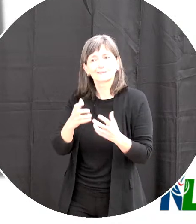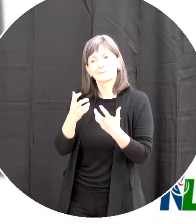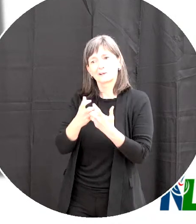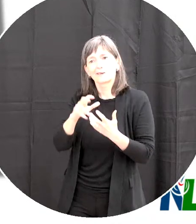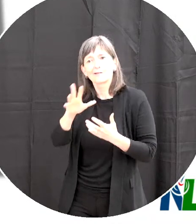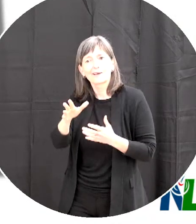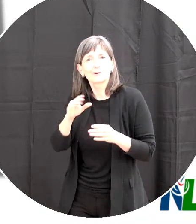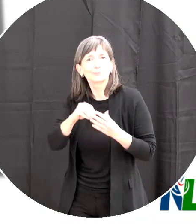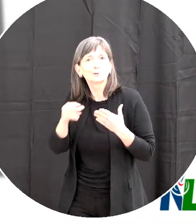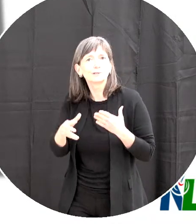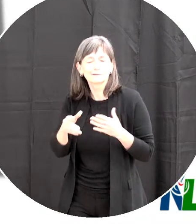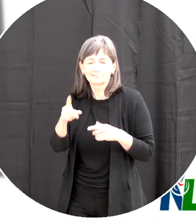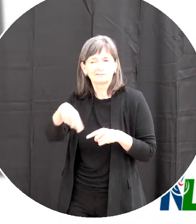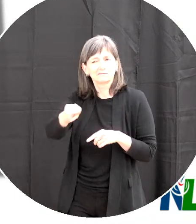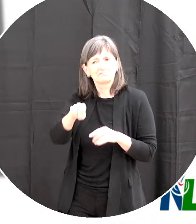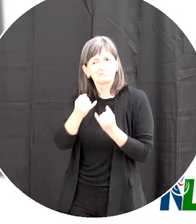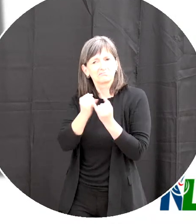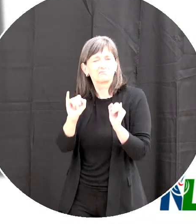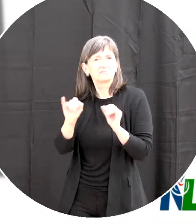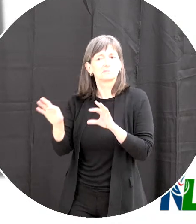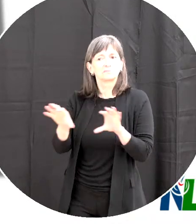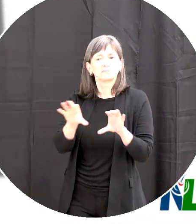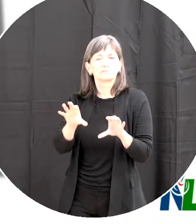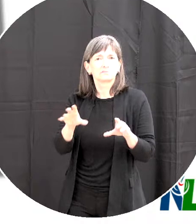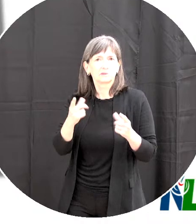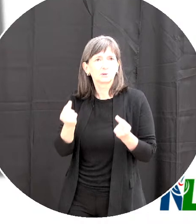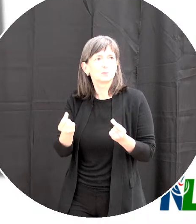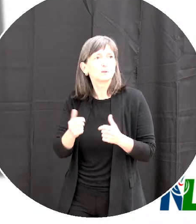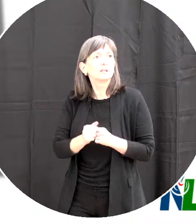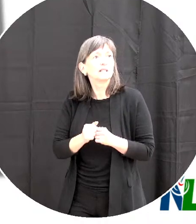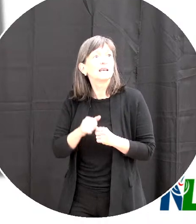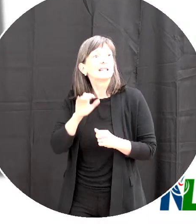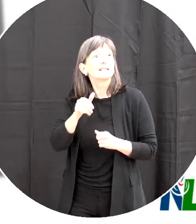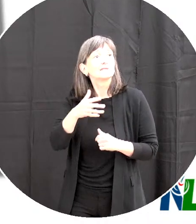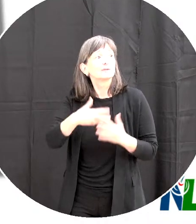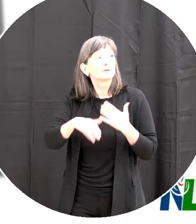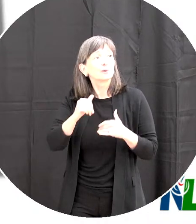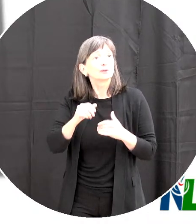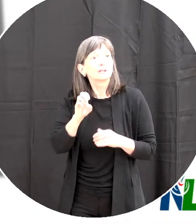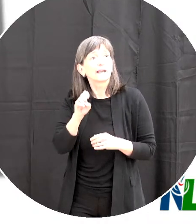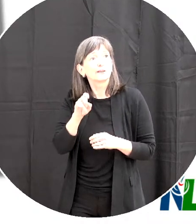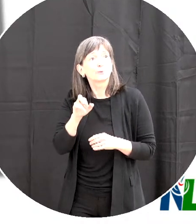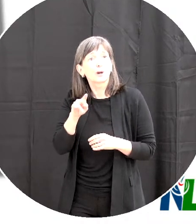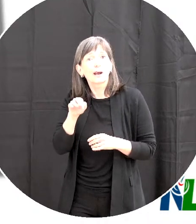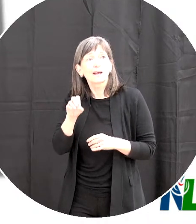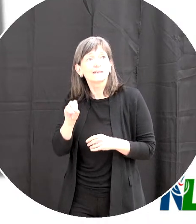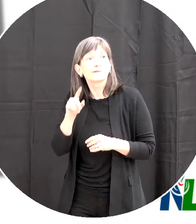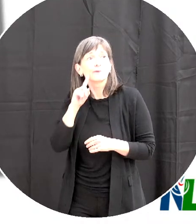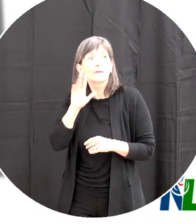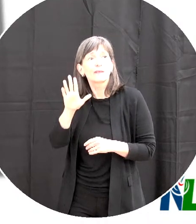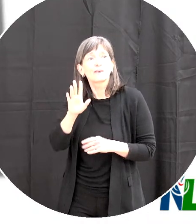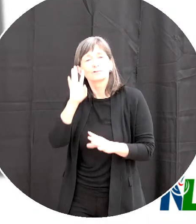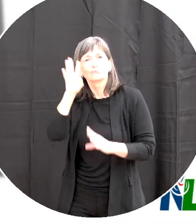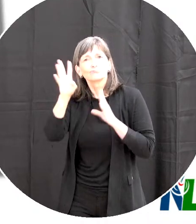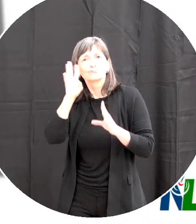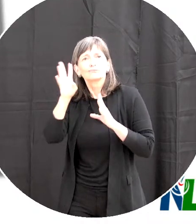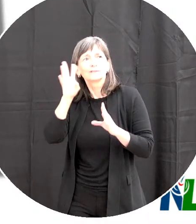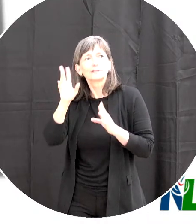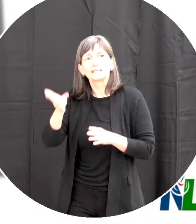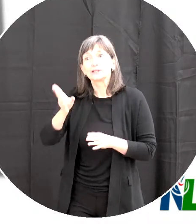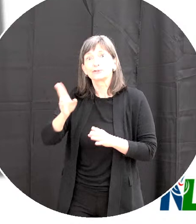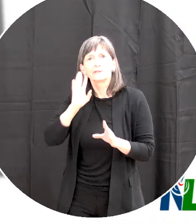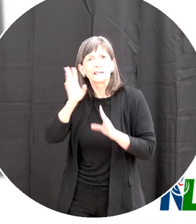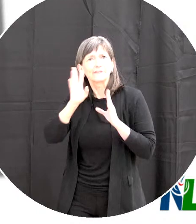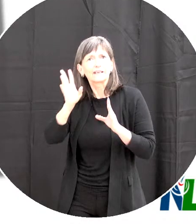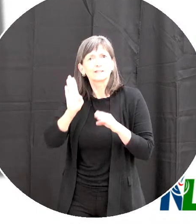by Nicole Helwig from the Center for Social Enterprise to discuss the rich history of innovation in our province. So we are